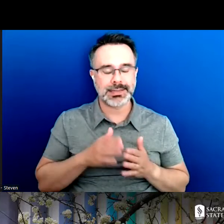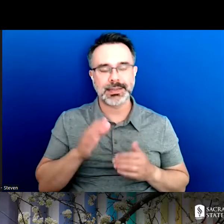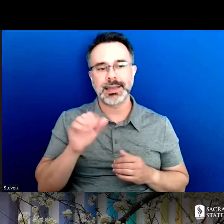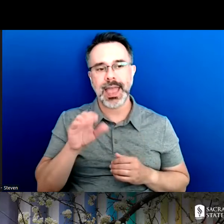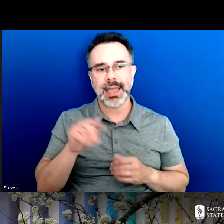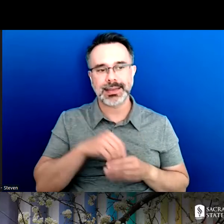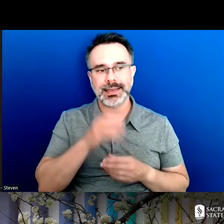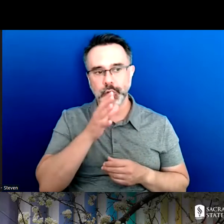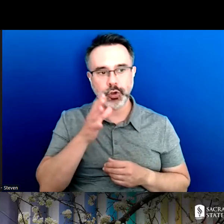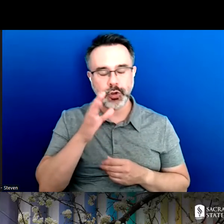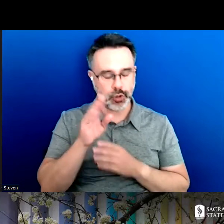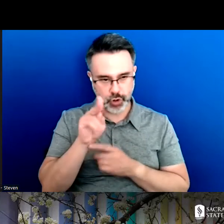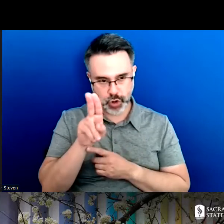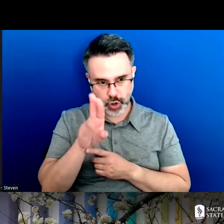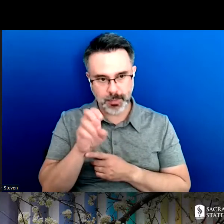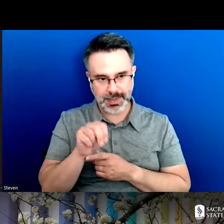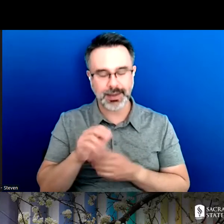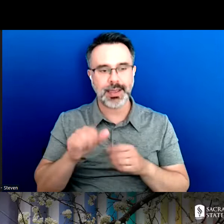areas.